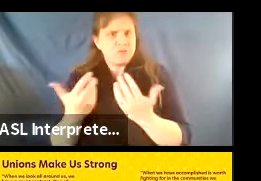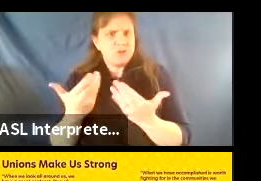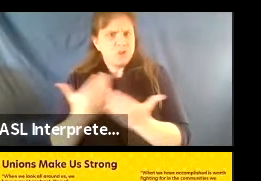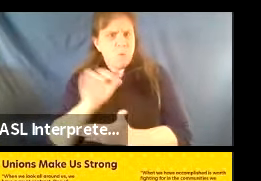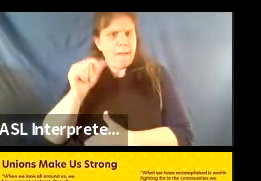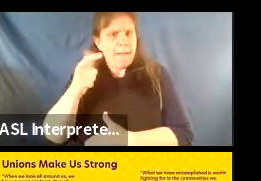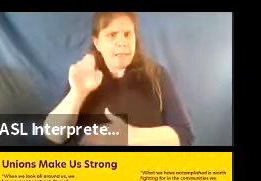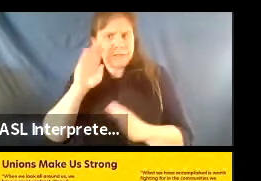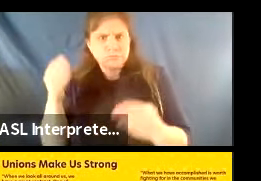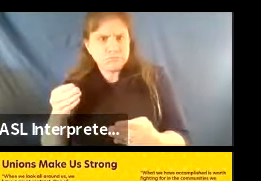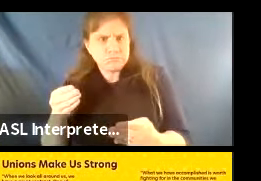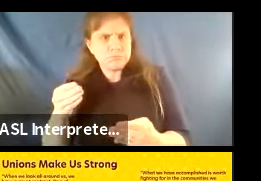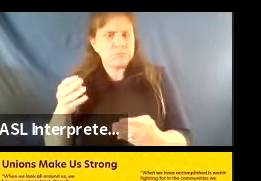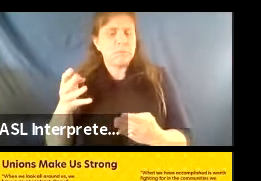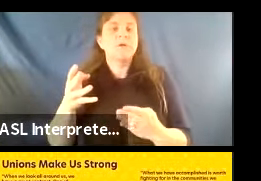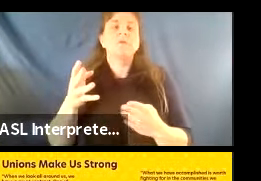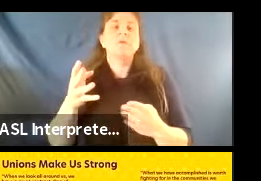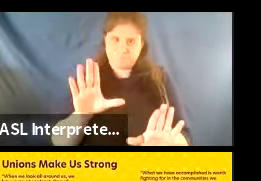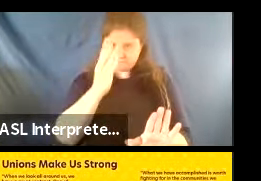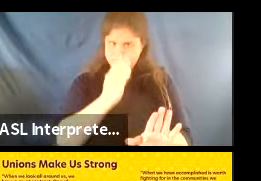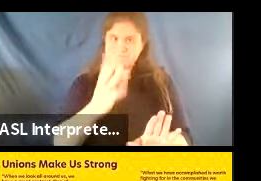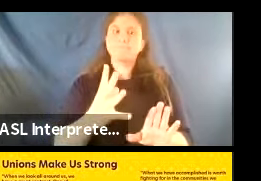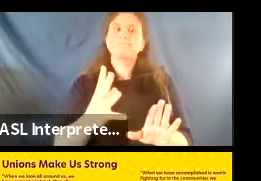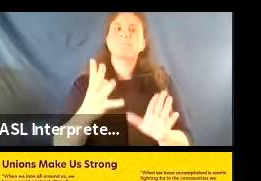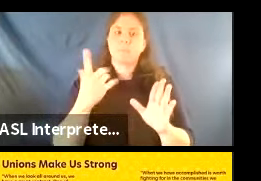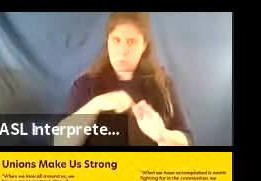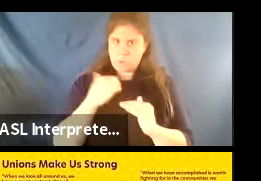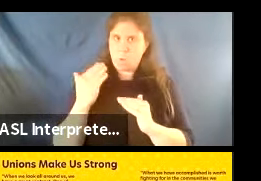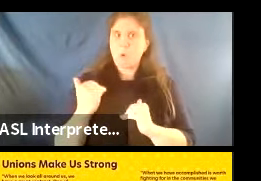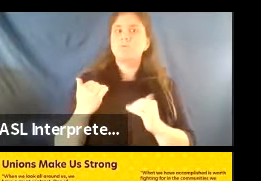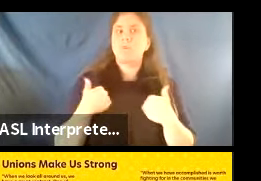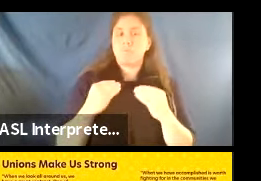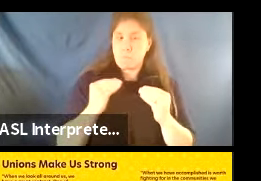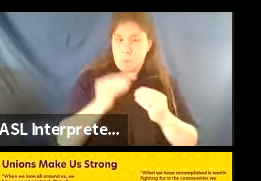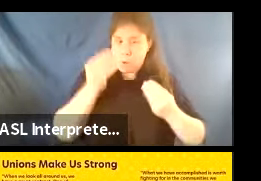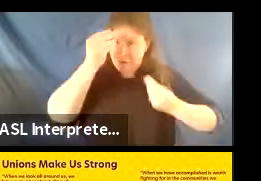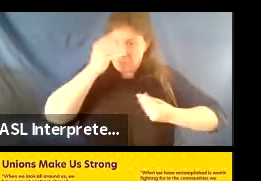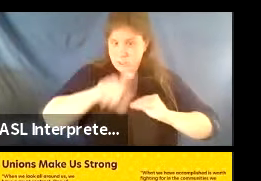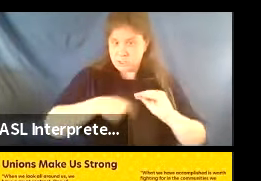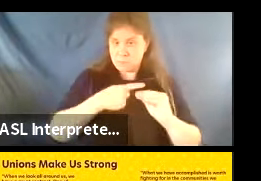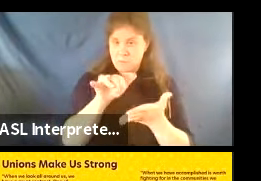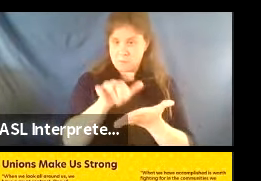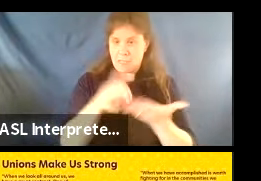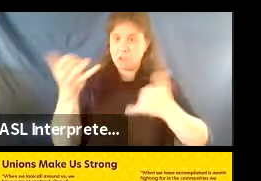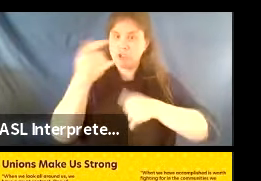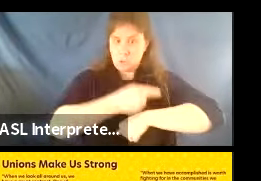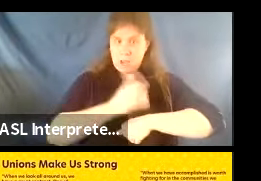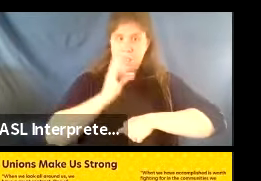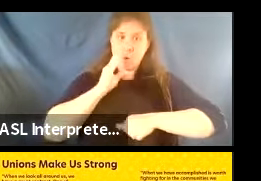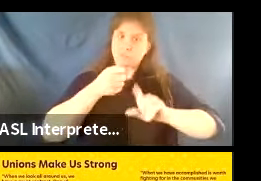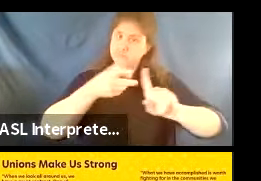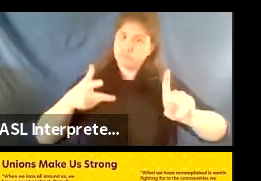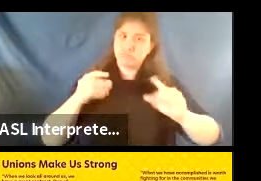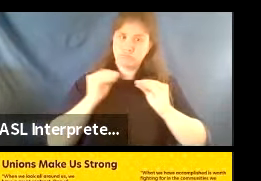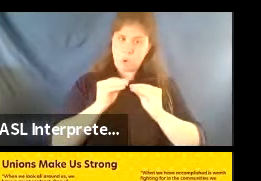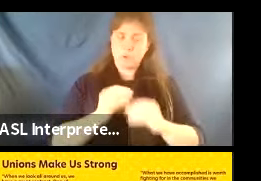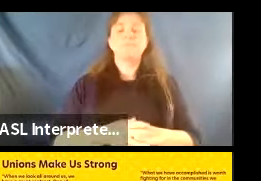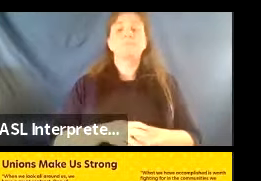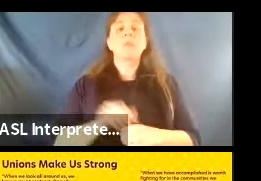we will hope to bring you as much information as we can about that. You asked a question